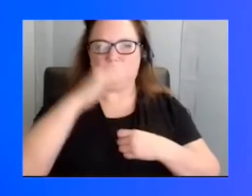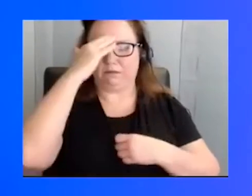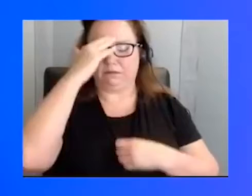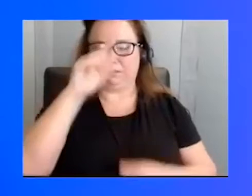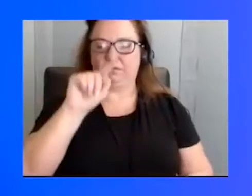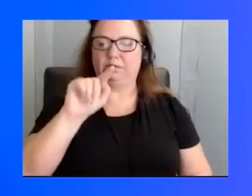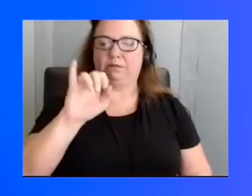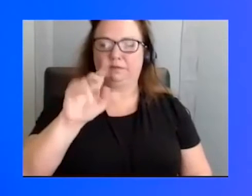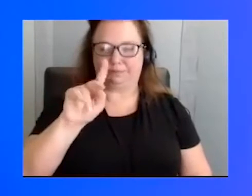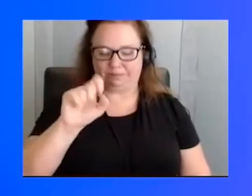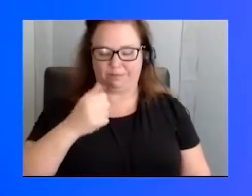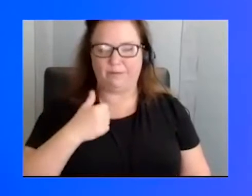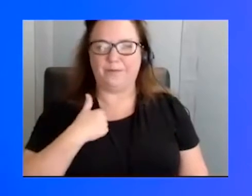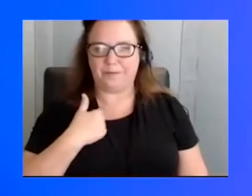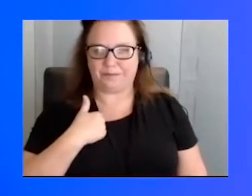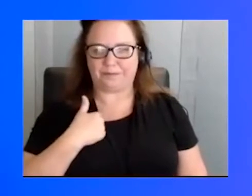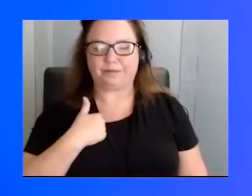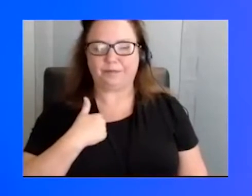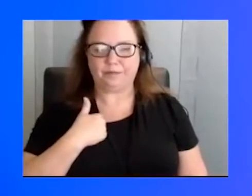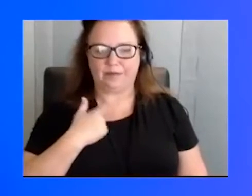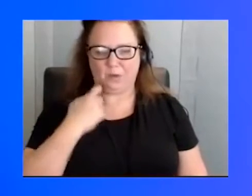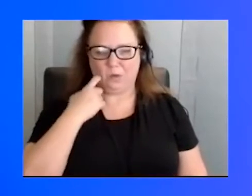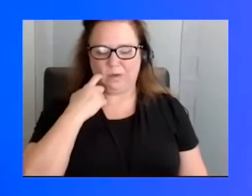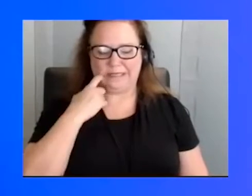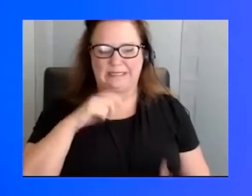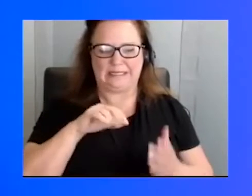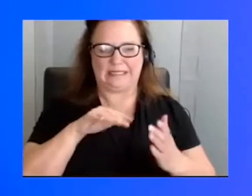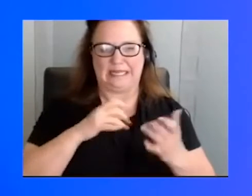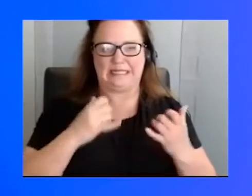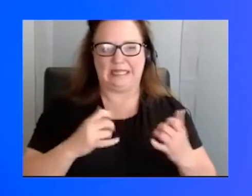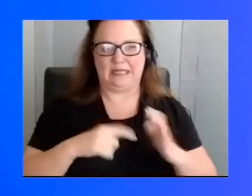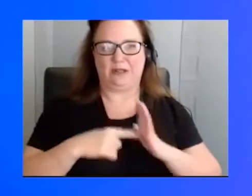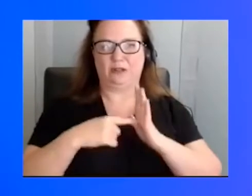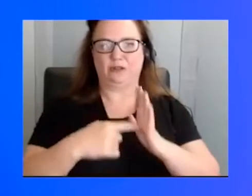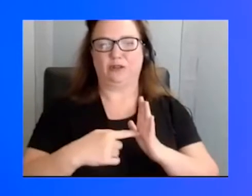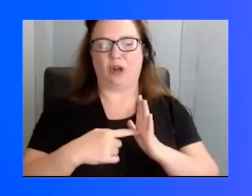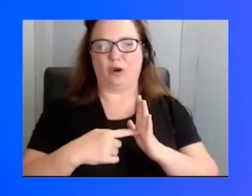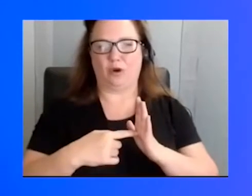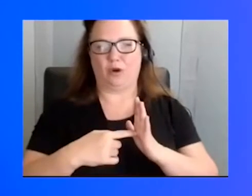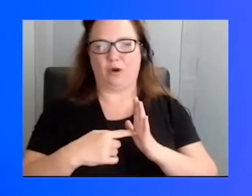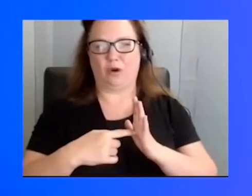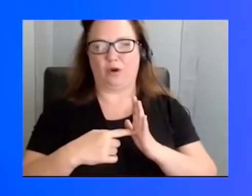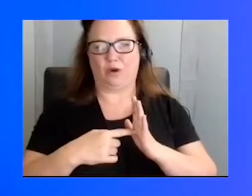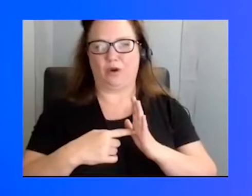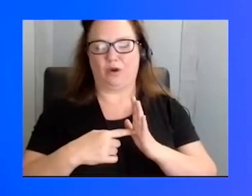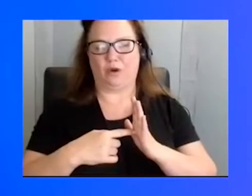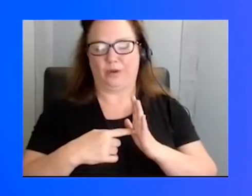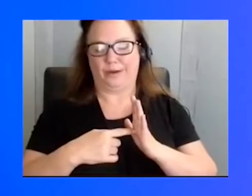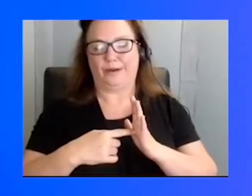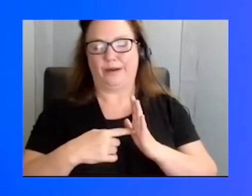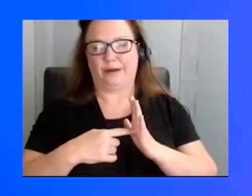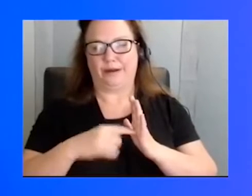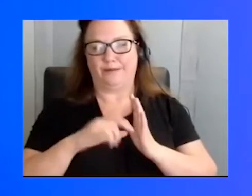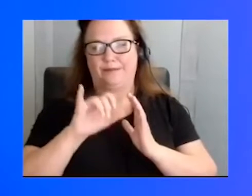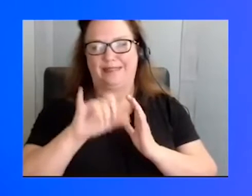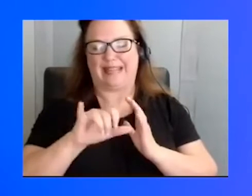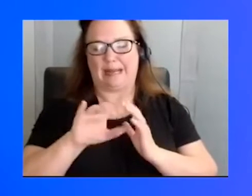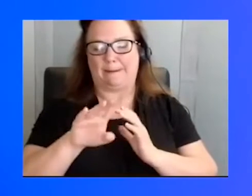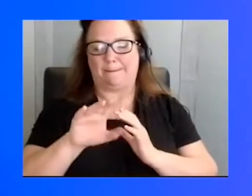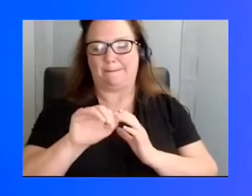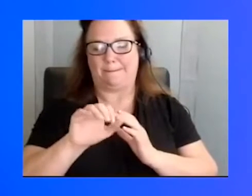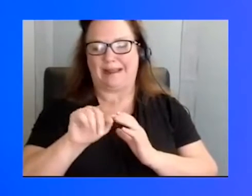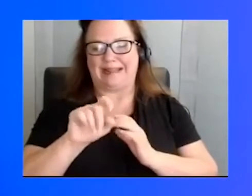area. There have been recent studies now that do show that the prevalence of that bacteria that causes